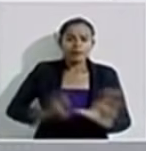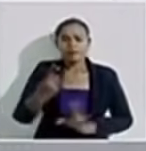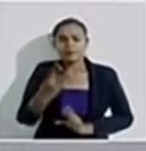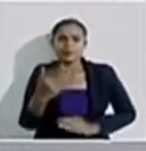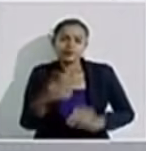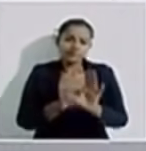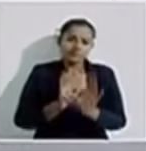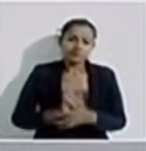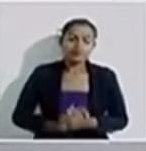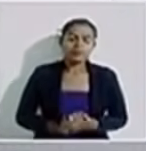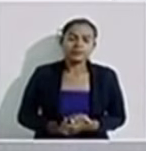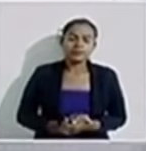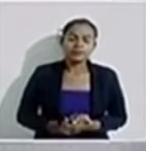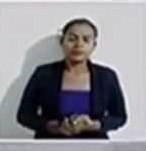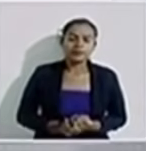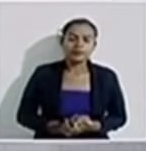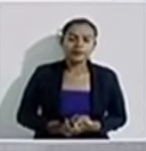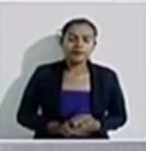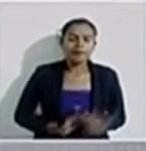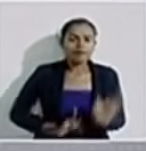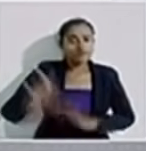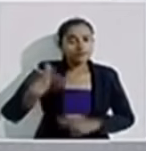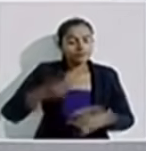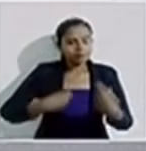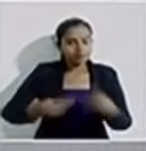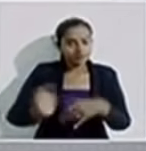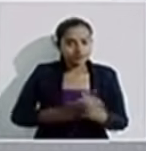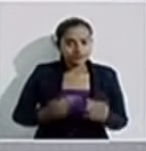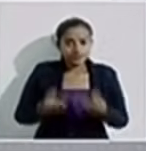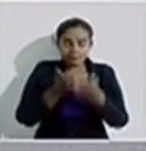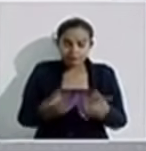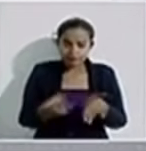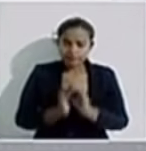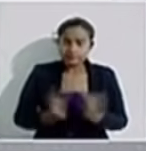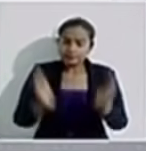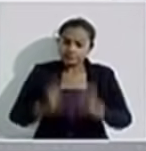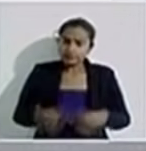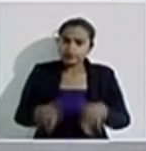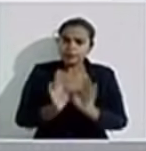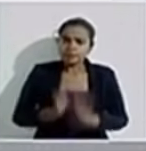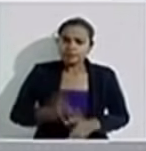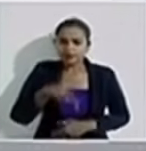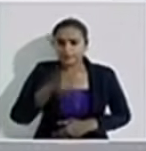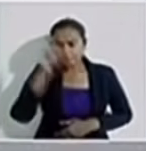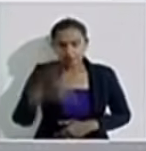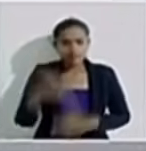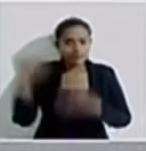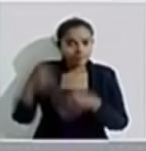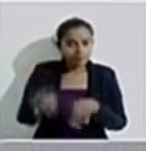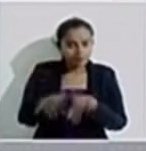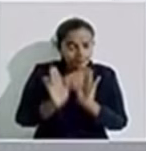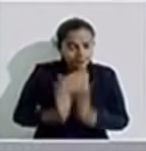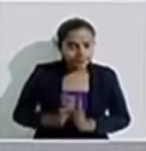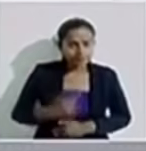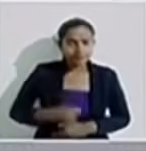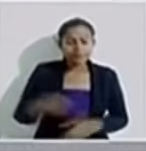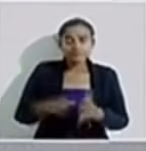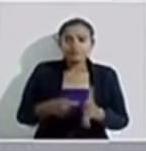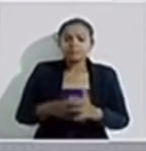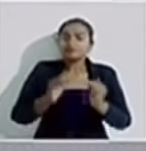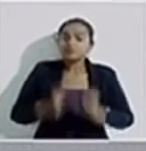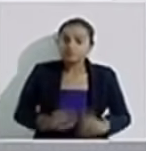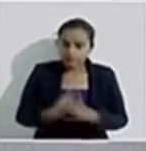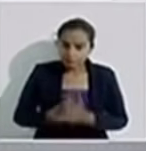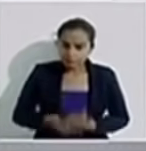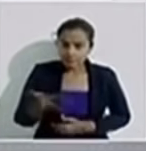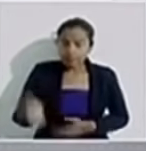Foreign exchange reserves covered less than 2 months of imports at the end of August, a credit negative. The reserves are also well below the